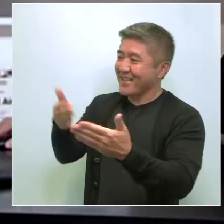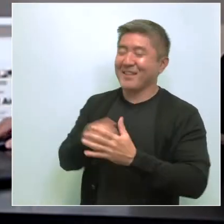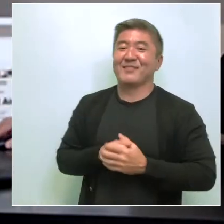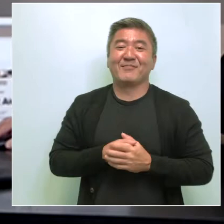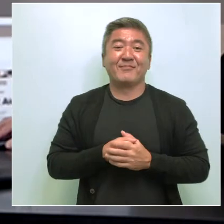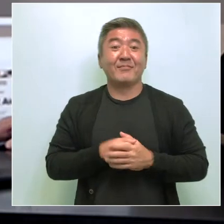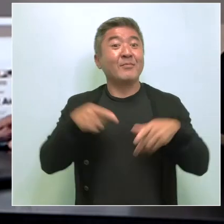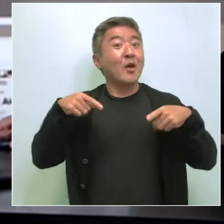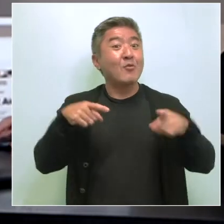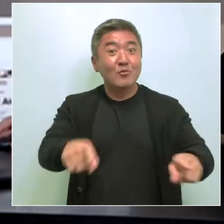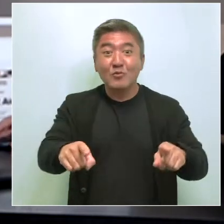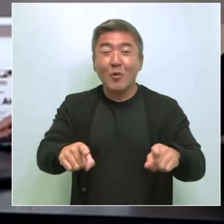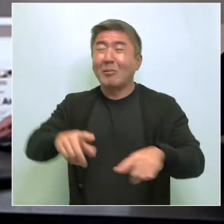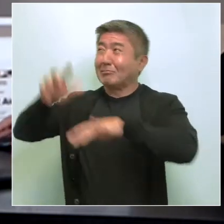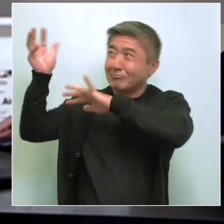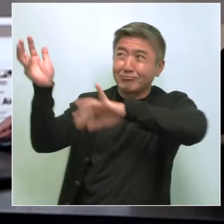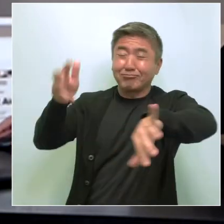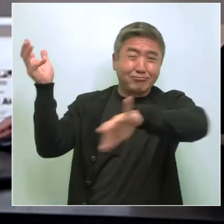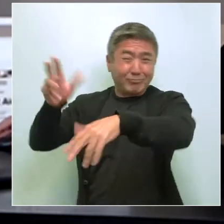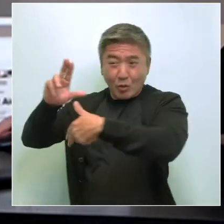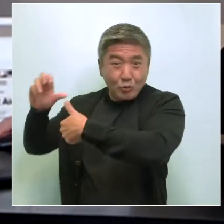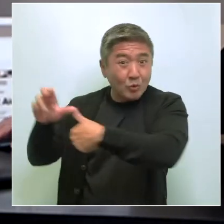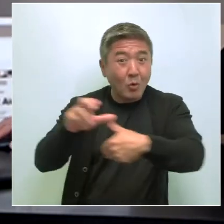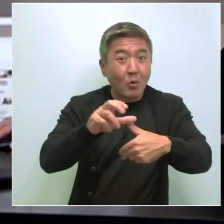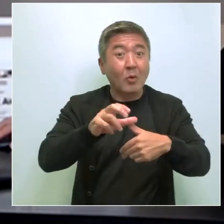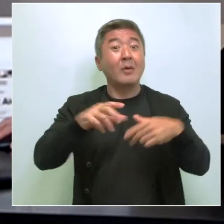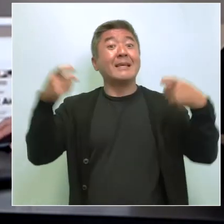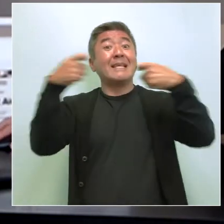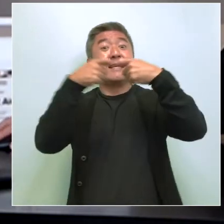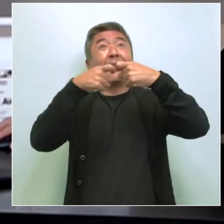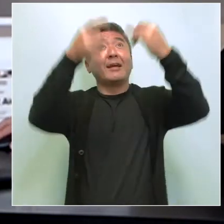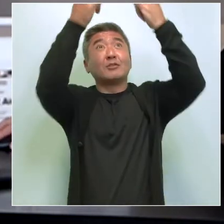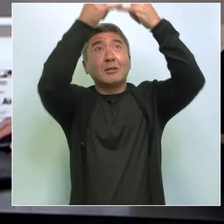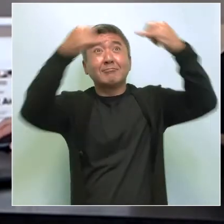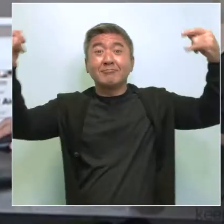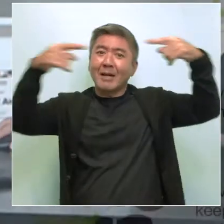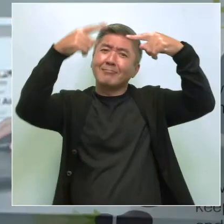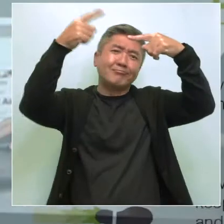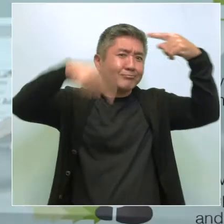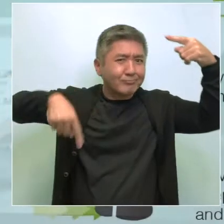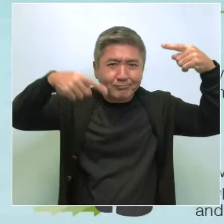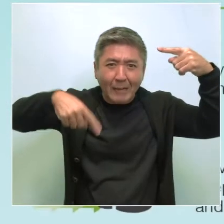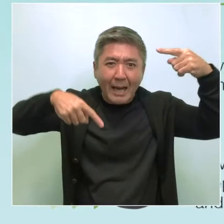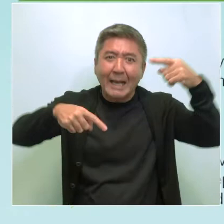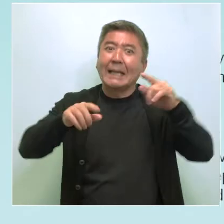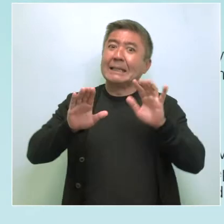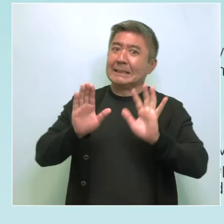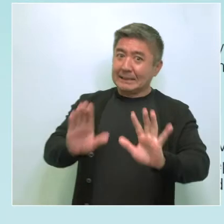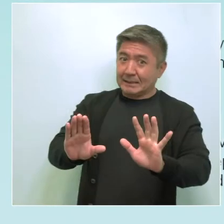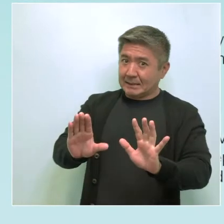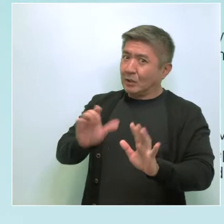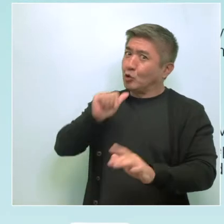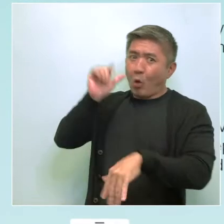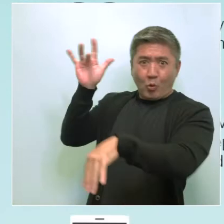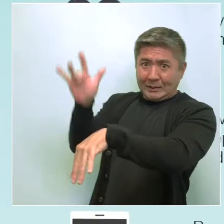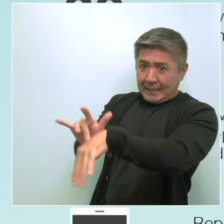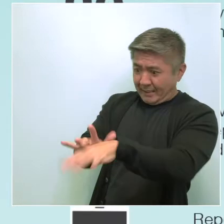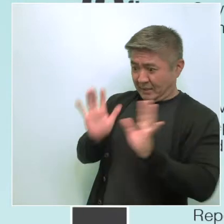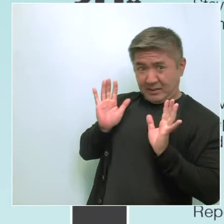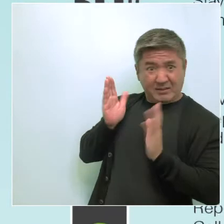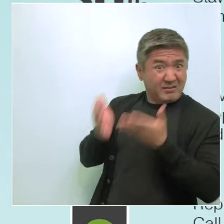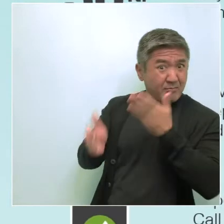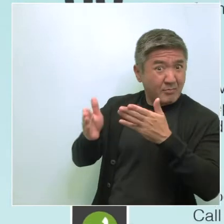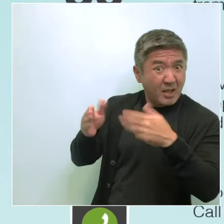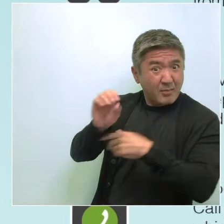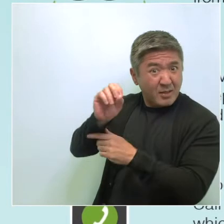knowledge. Also during a storm, it's likely you may come across a downed power line. So we just want to remind the public to always assume